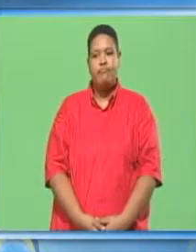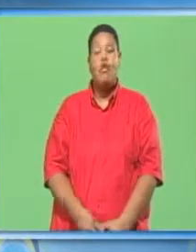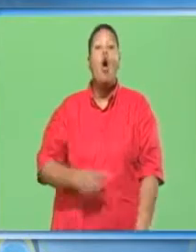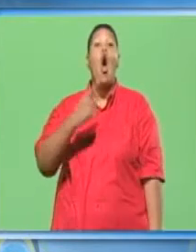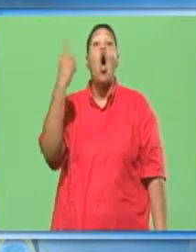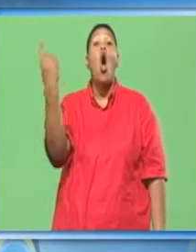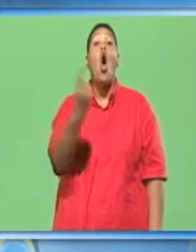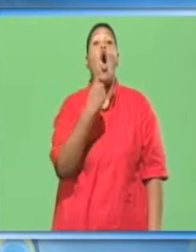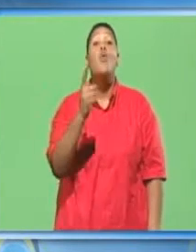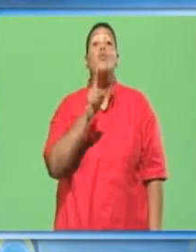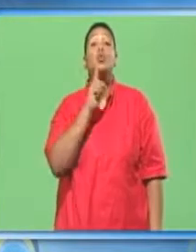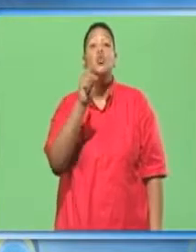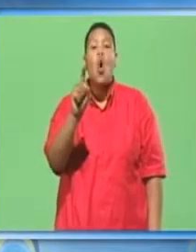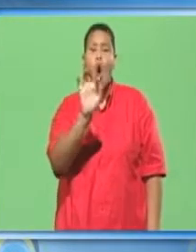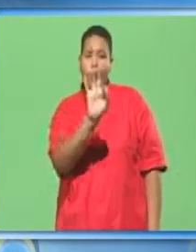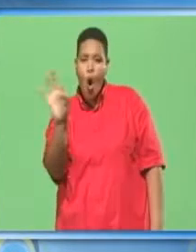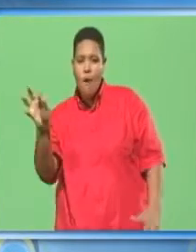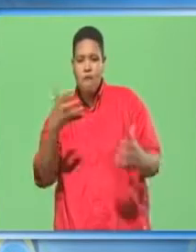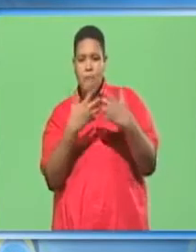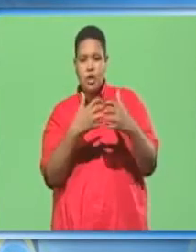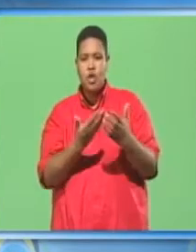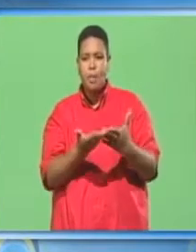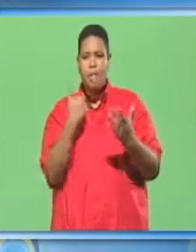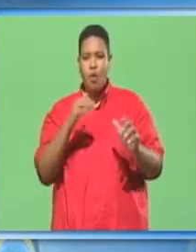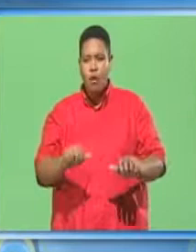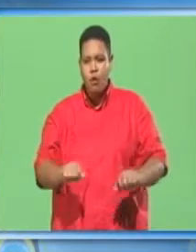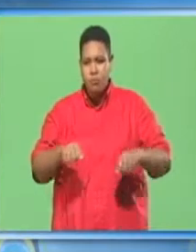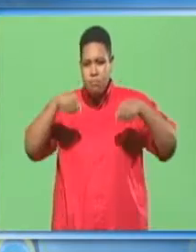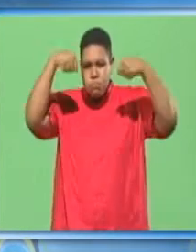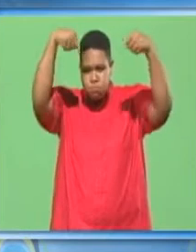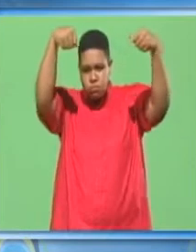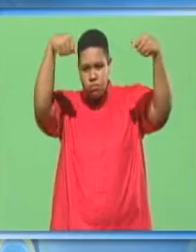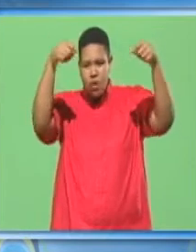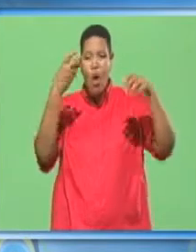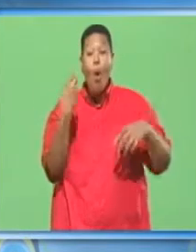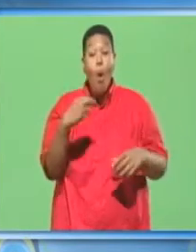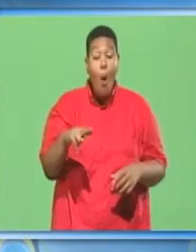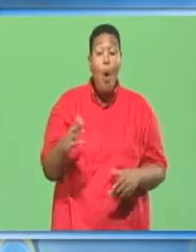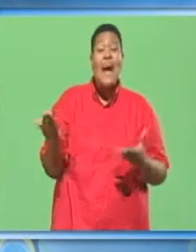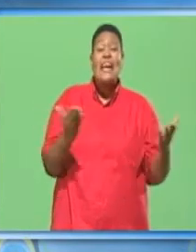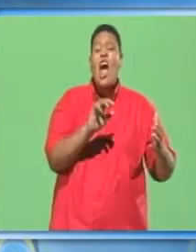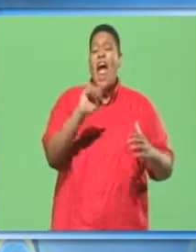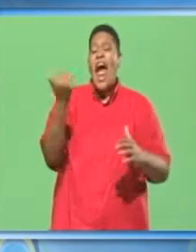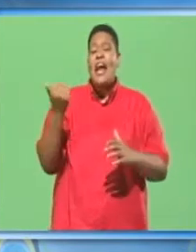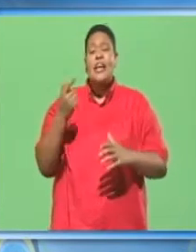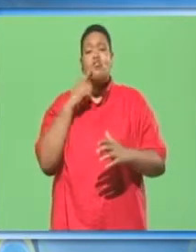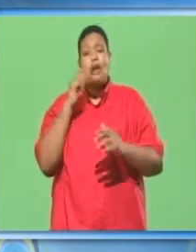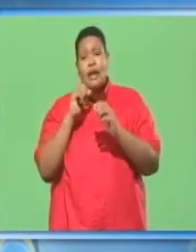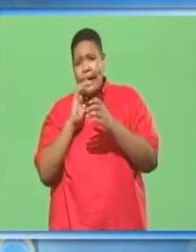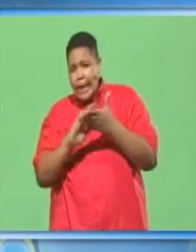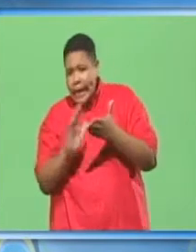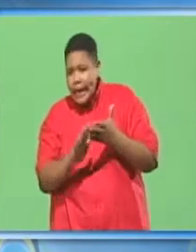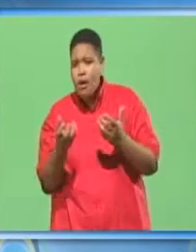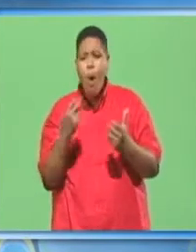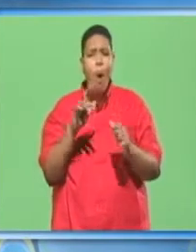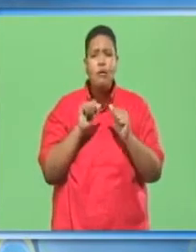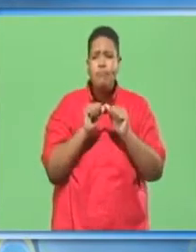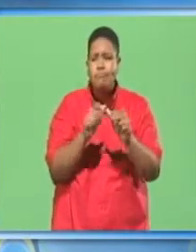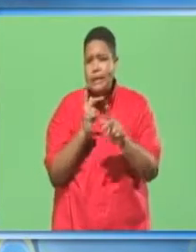Always be sure to turn off the machine before lifting the cutter block guard or carrying out any form of maintenance